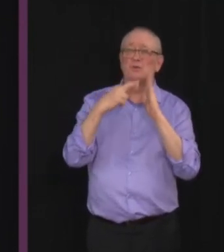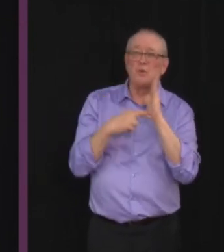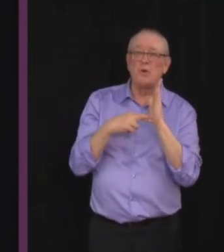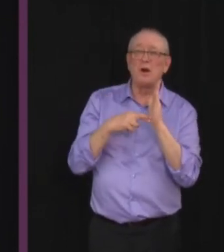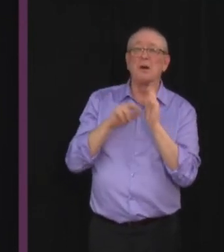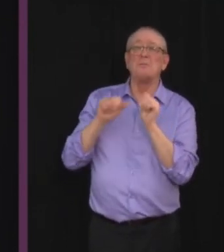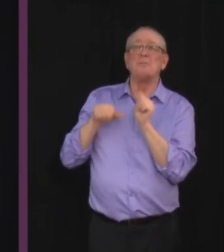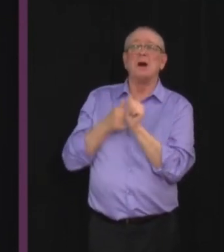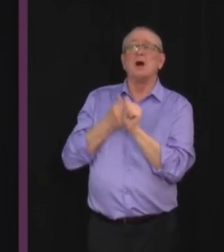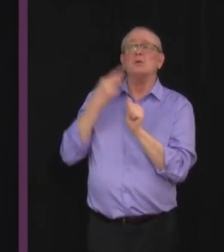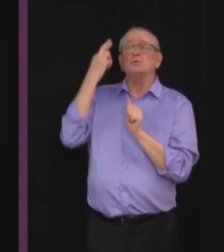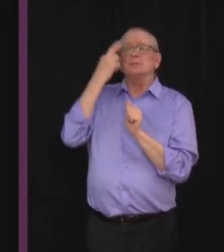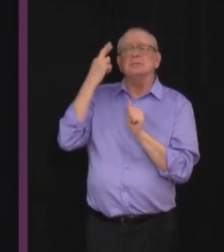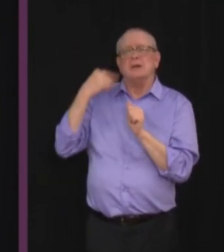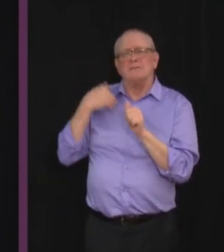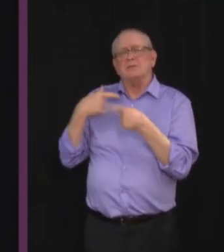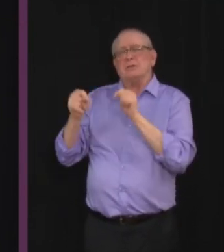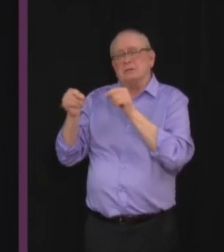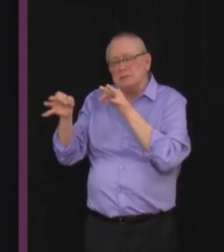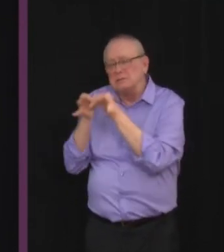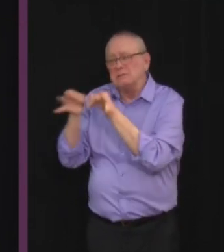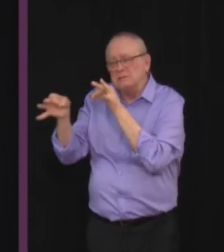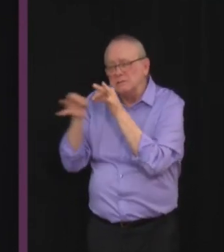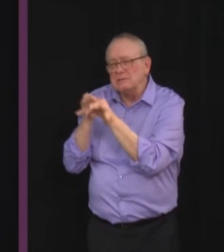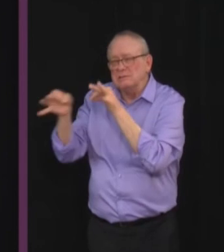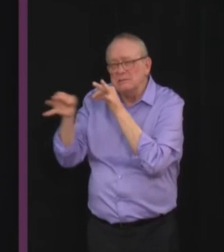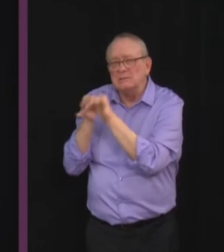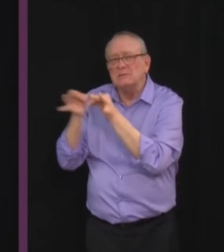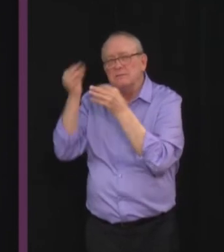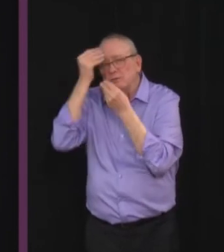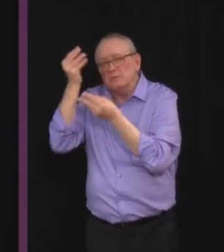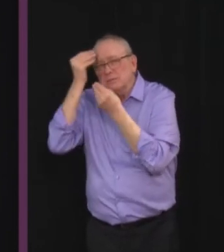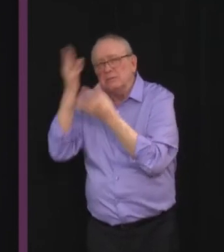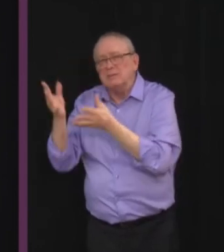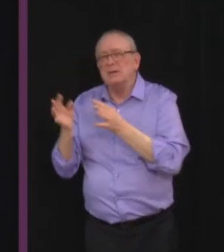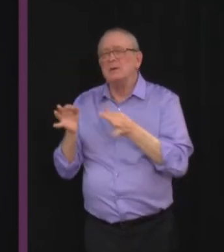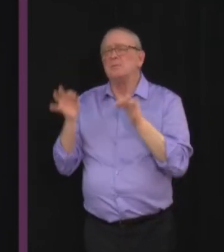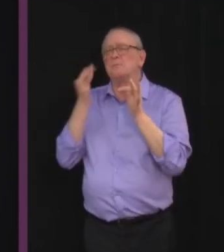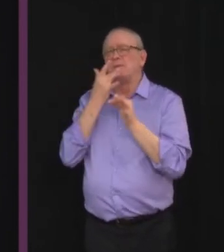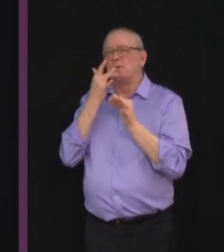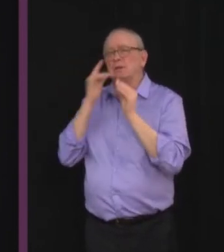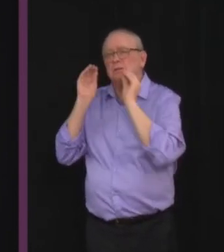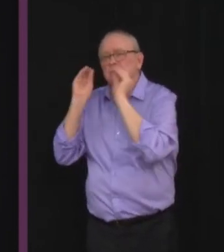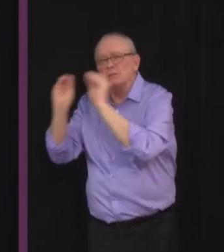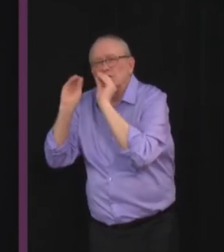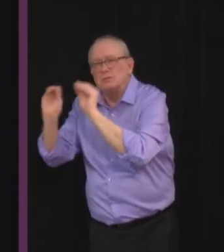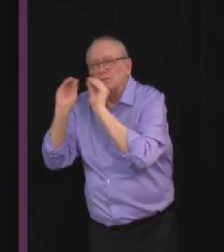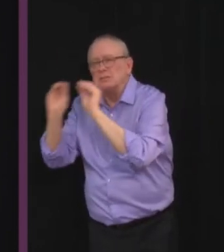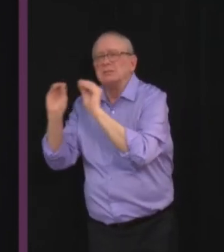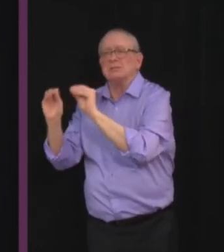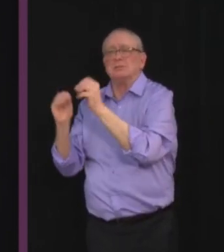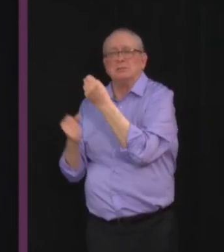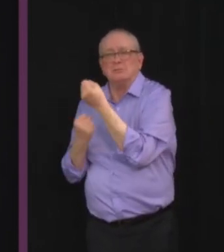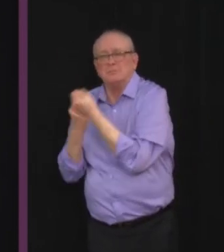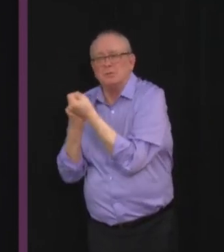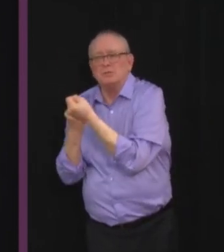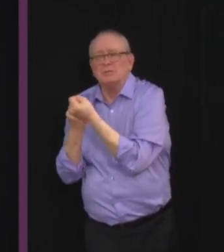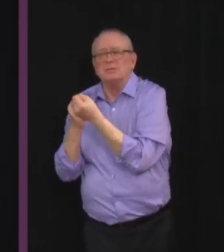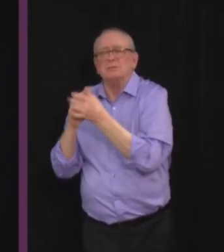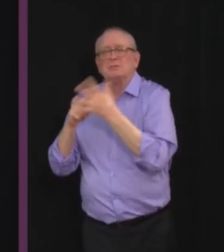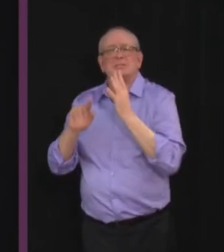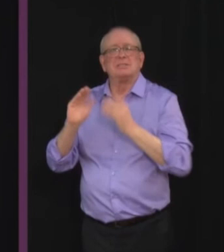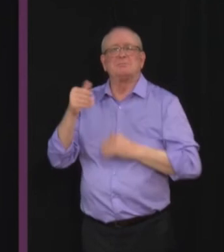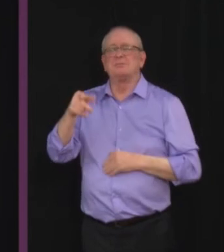These attempts to reach out and provide support and education were not successful in bringing the church into alignment with COVID-19